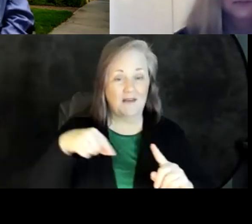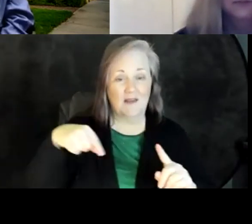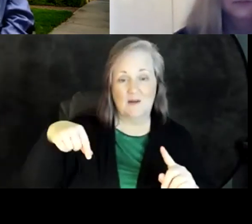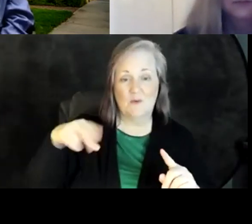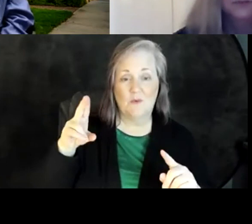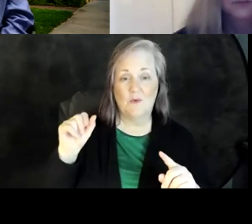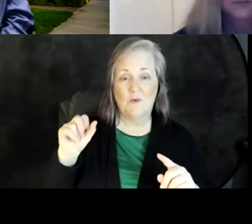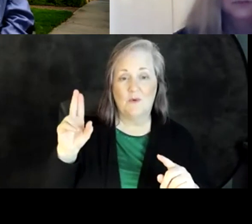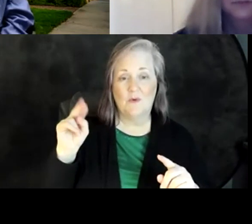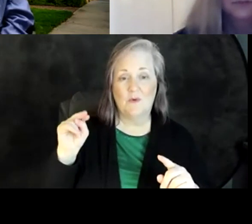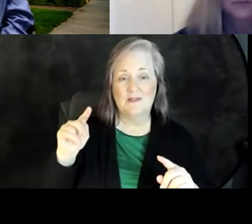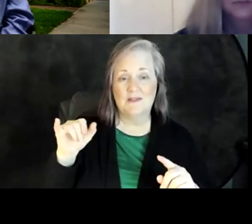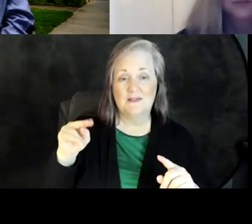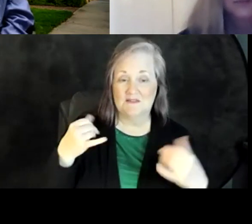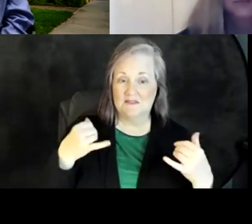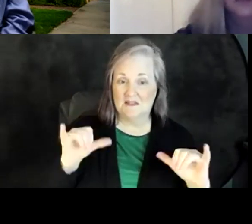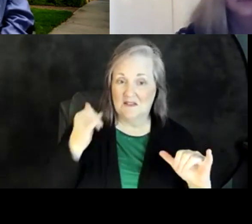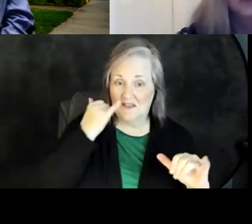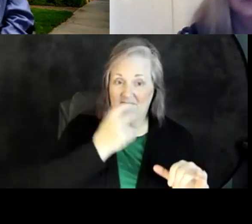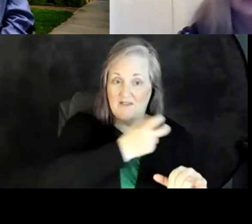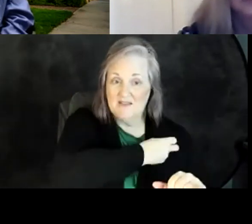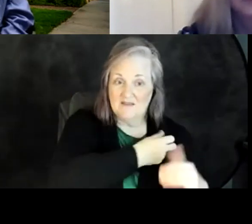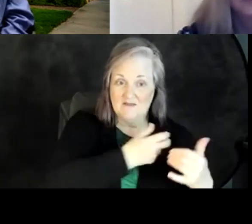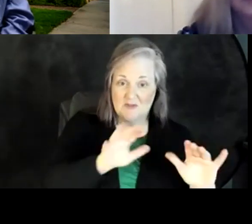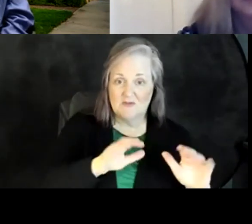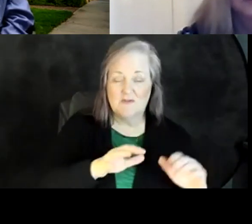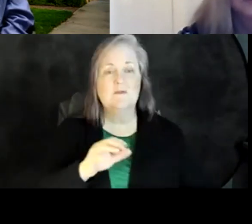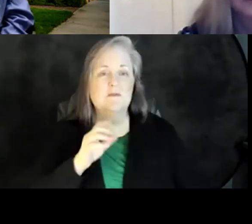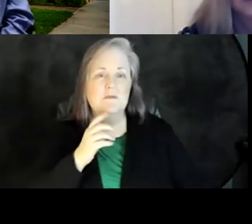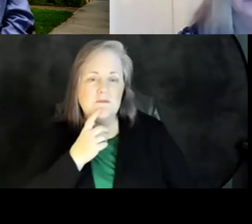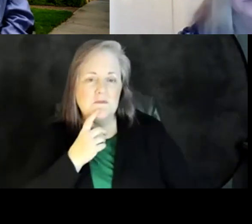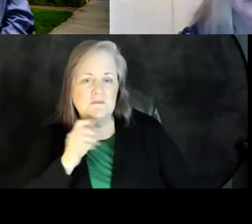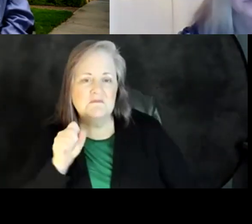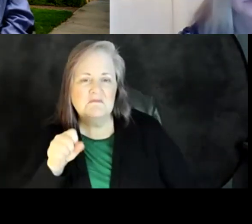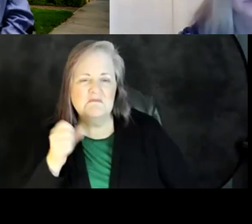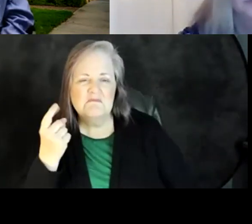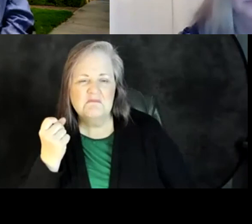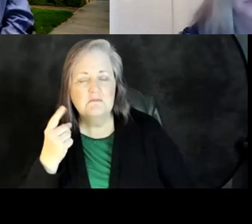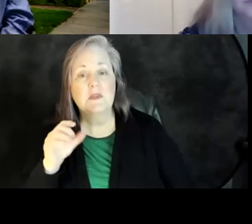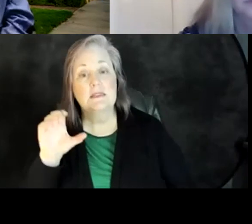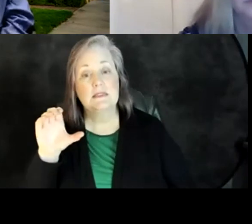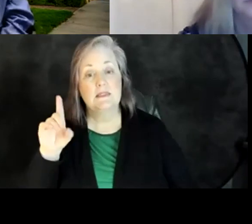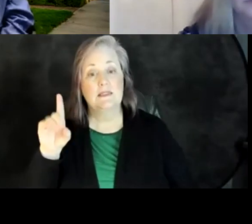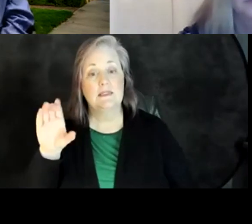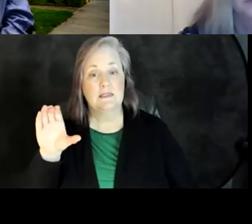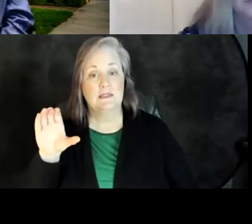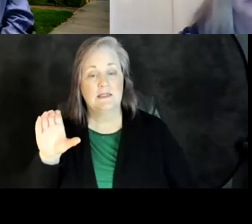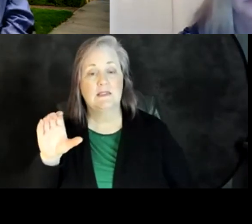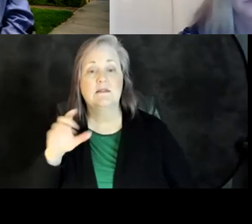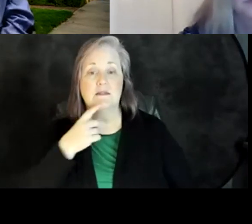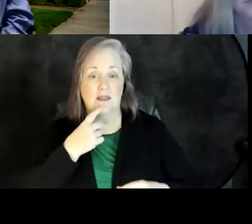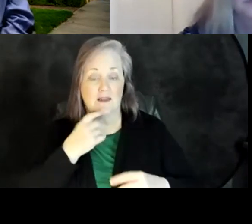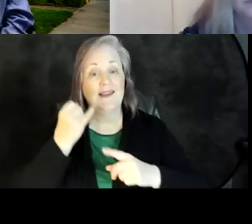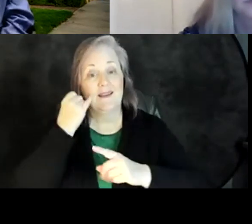quarantine. So the CDC, if somebody's immunized. Right. The CDC has provided guidance for that if